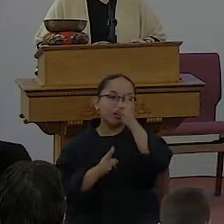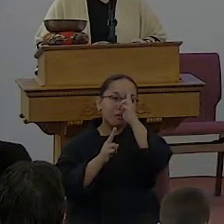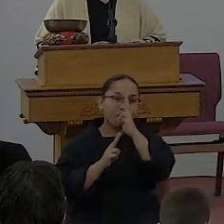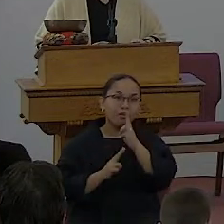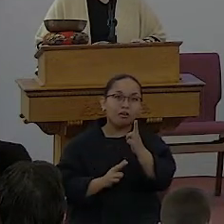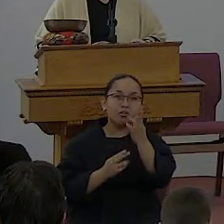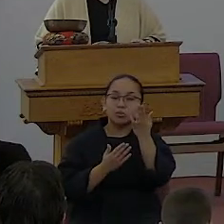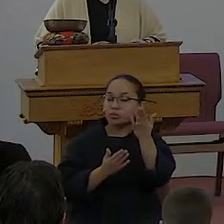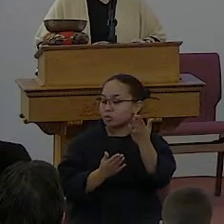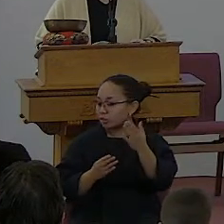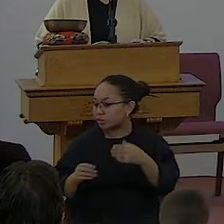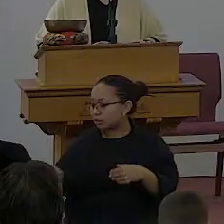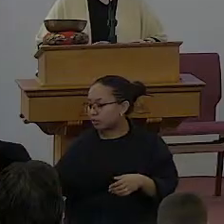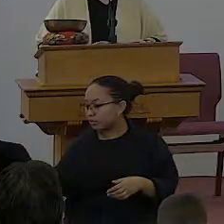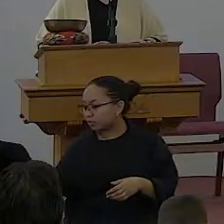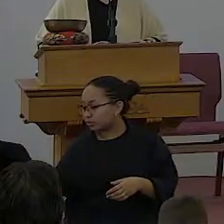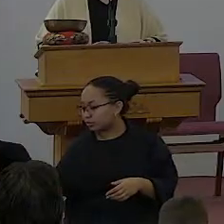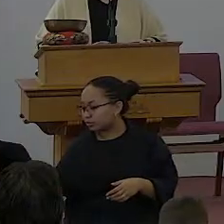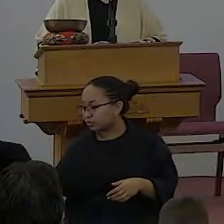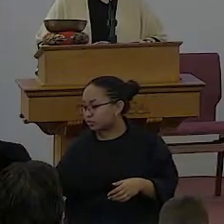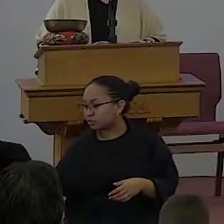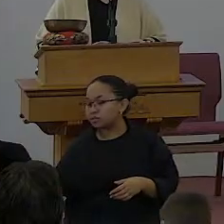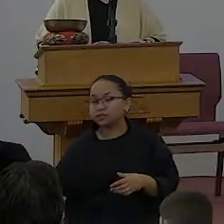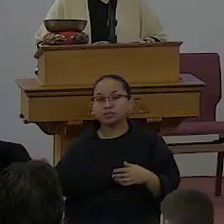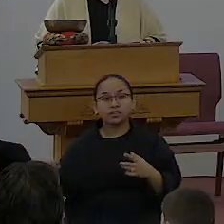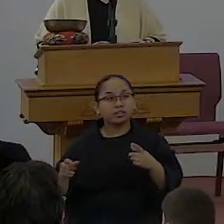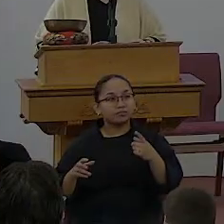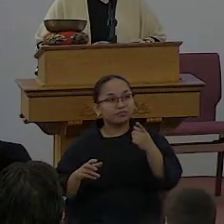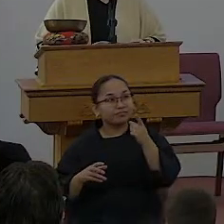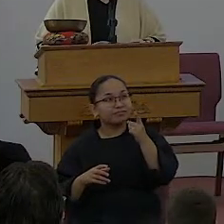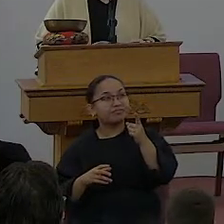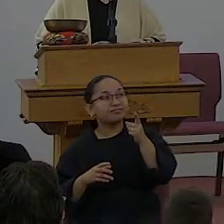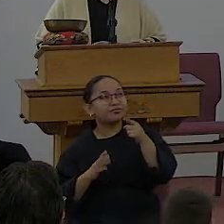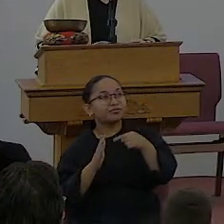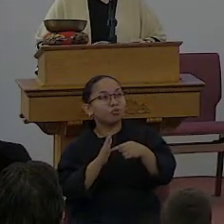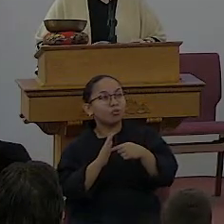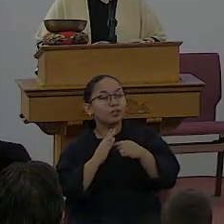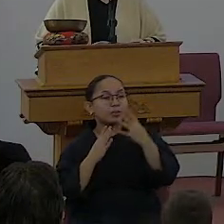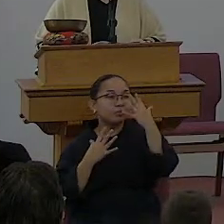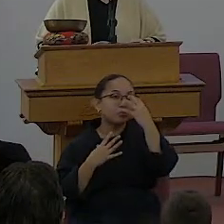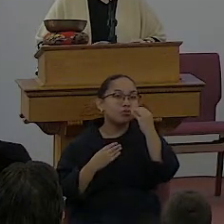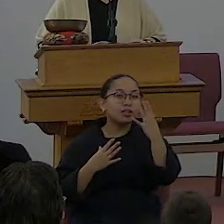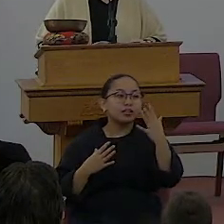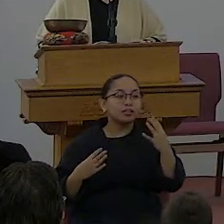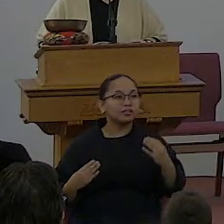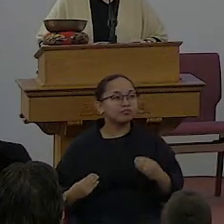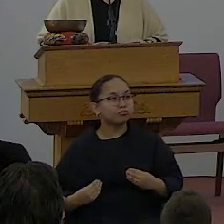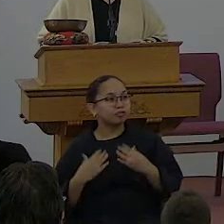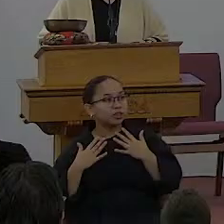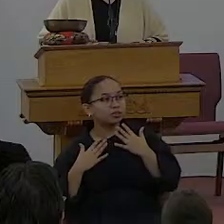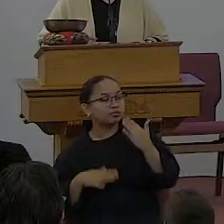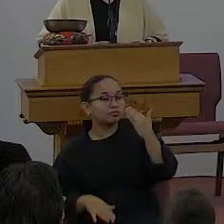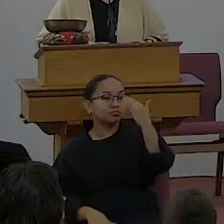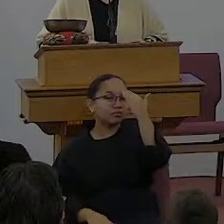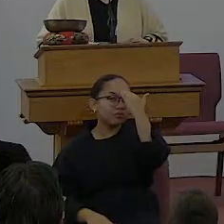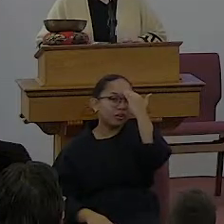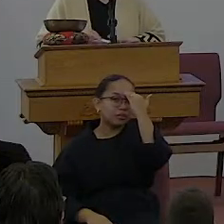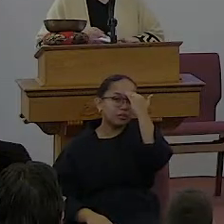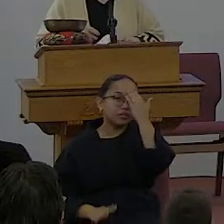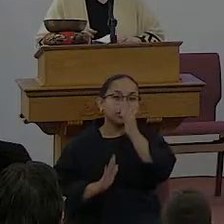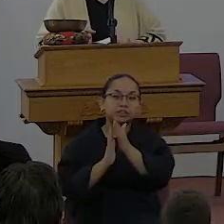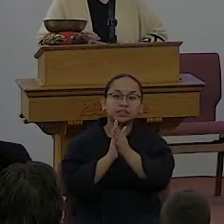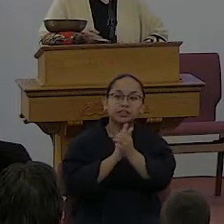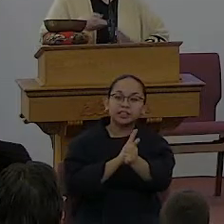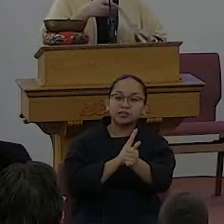aspects as inspiration, beauty, knowledge, skill, and life